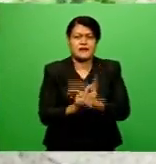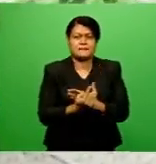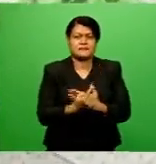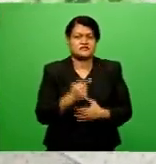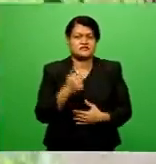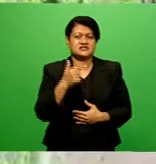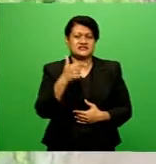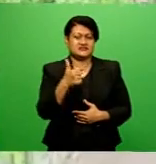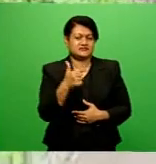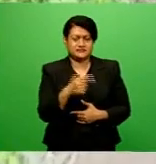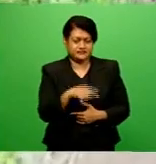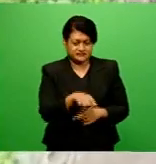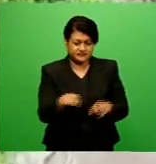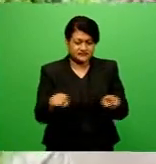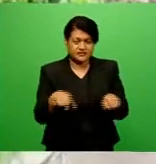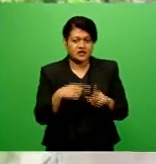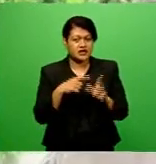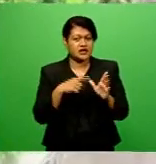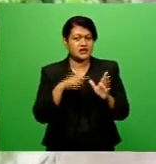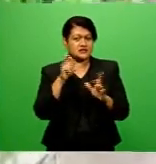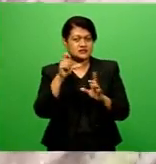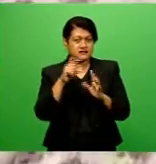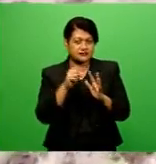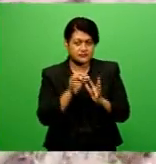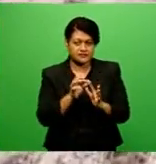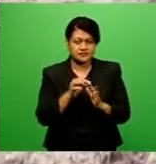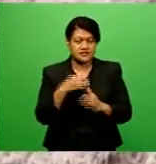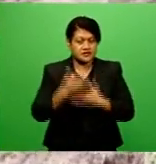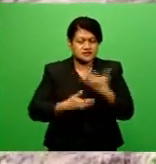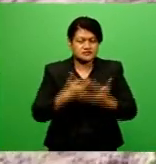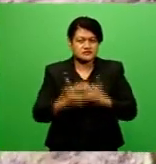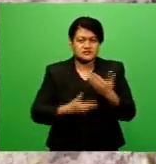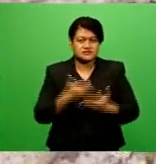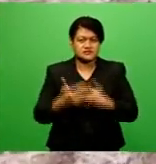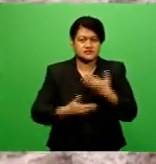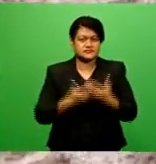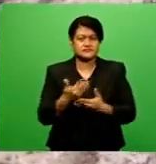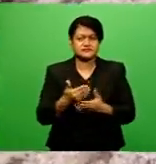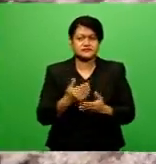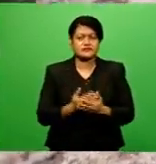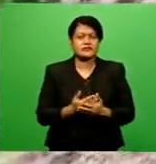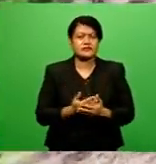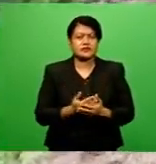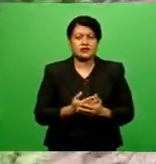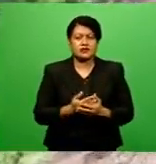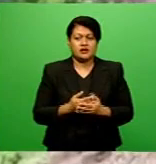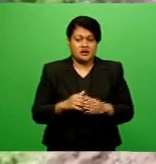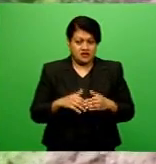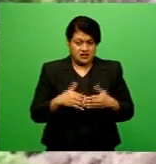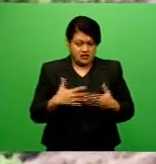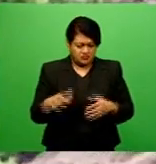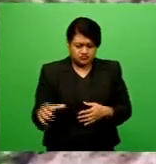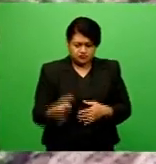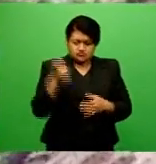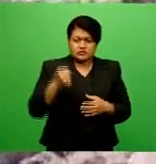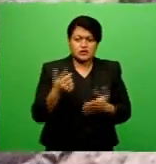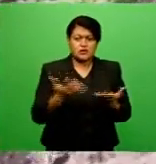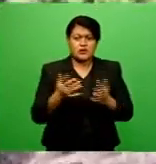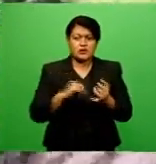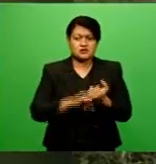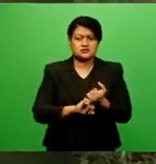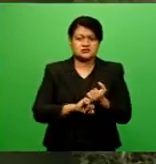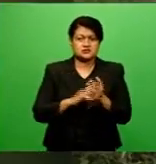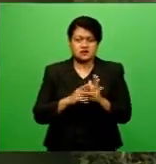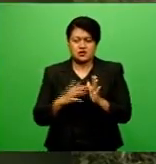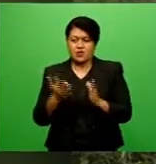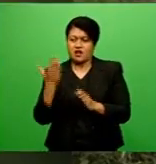Chief of Operations ACP Abdul Khan says the latest seizure was in Serua last week. ACP